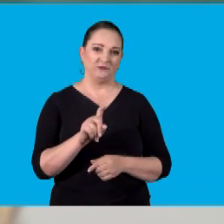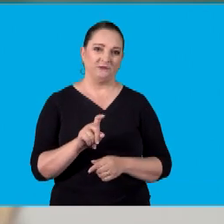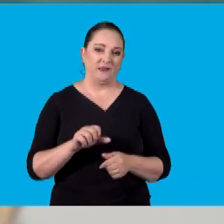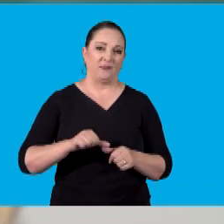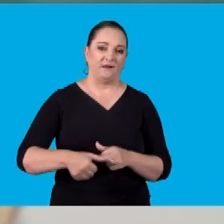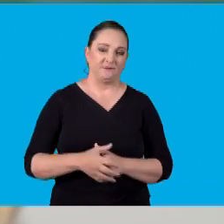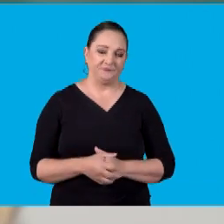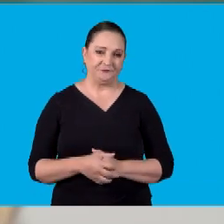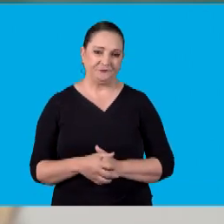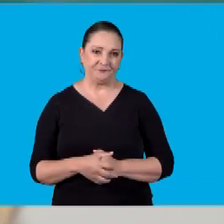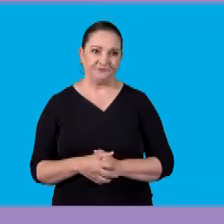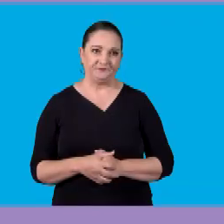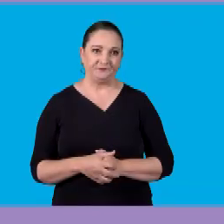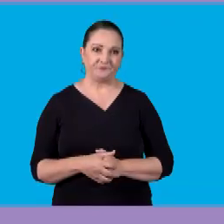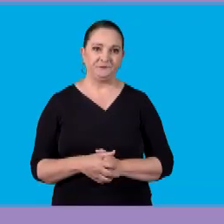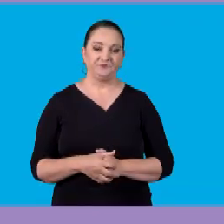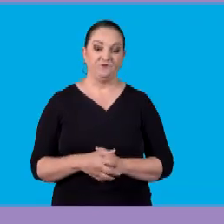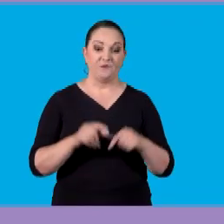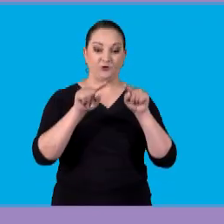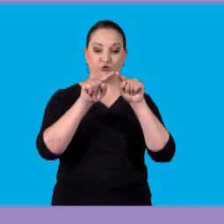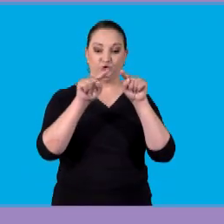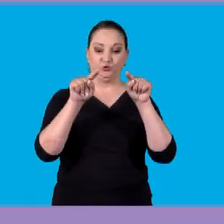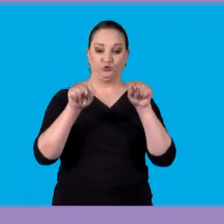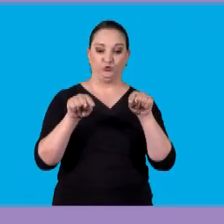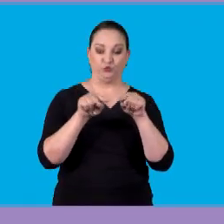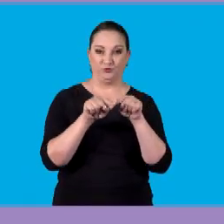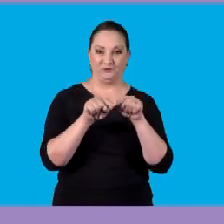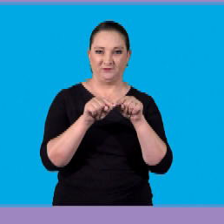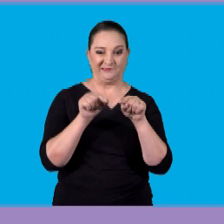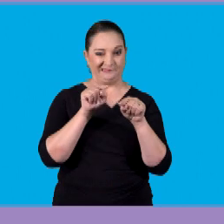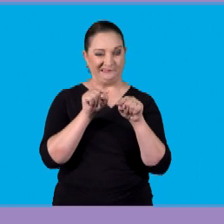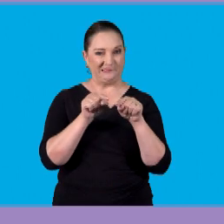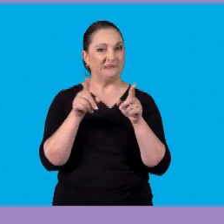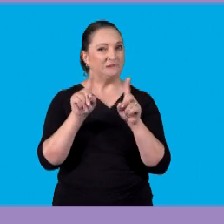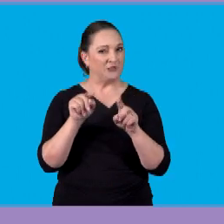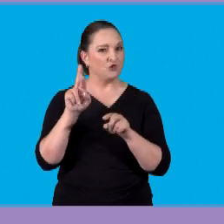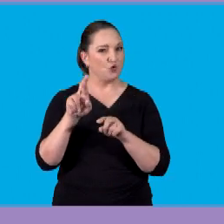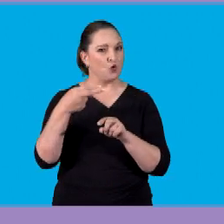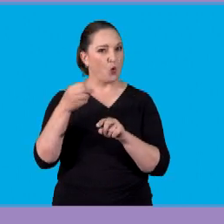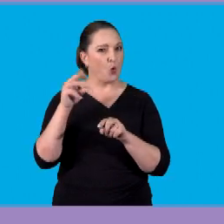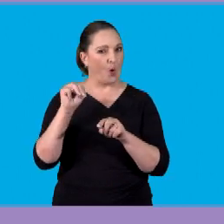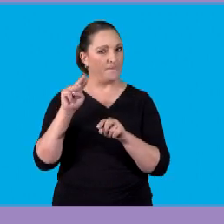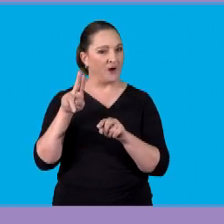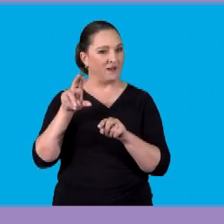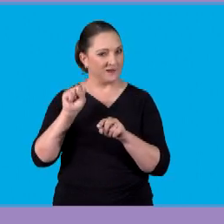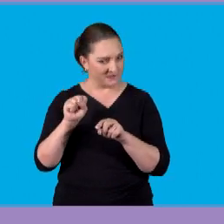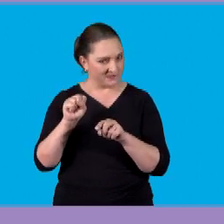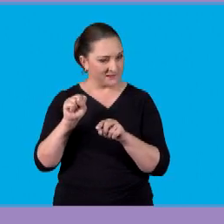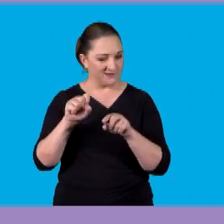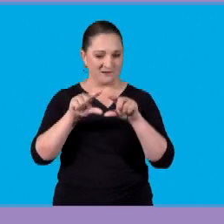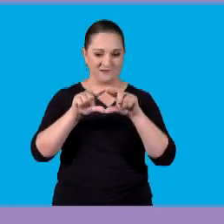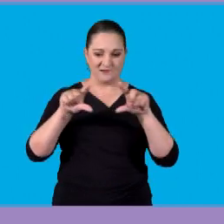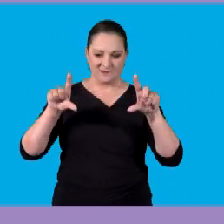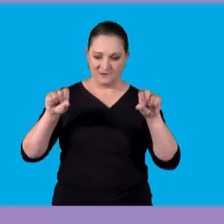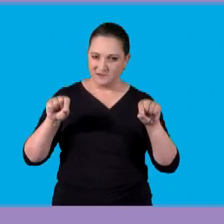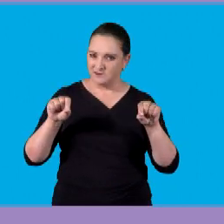question. It says there, explain why a square is a special kind of rhombus, rectangle, and